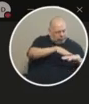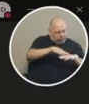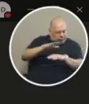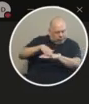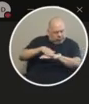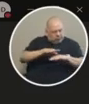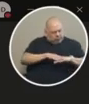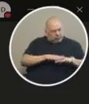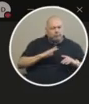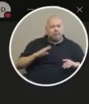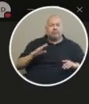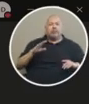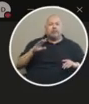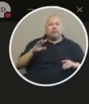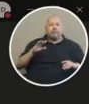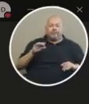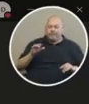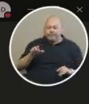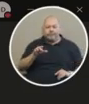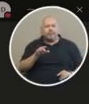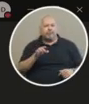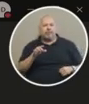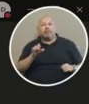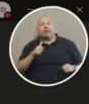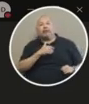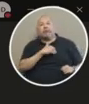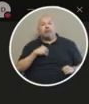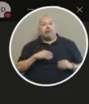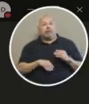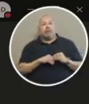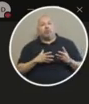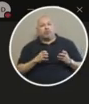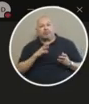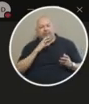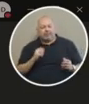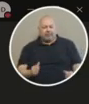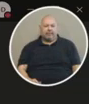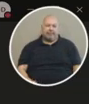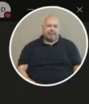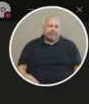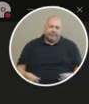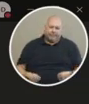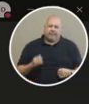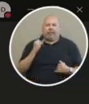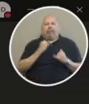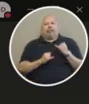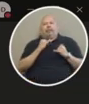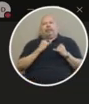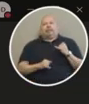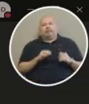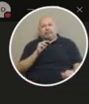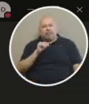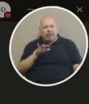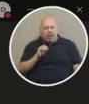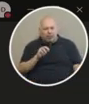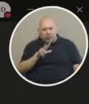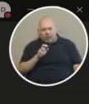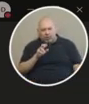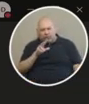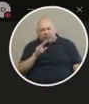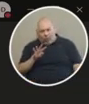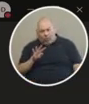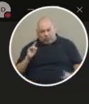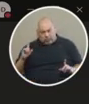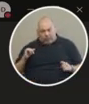And Representative Schwartzman, there are 5 other members of the council that want to speak. Okay, this is the last thing. Mario, you said there's 334